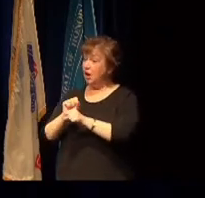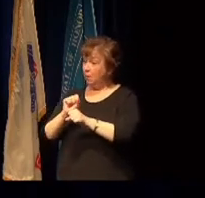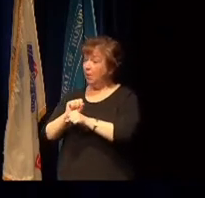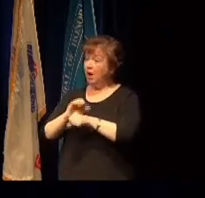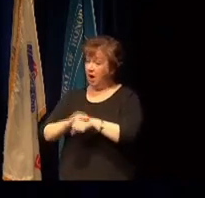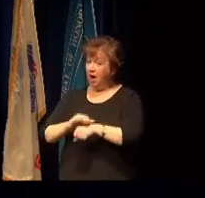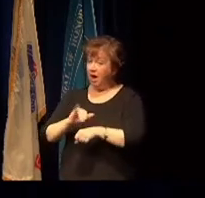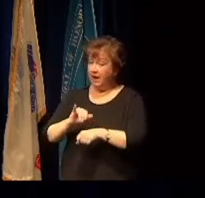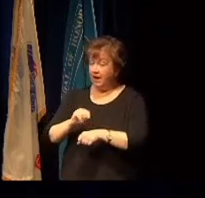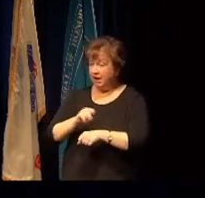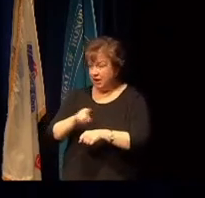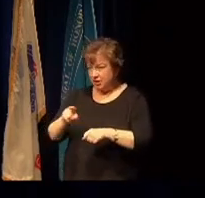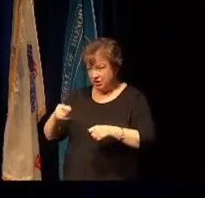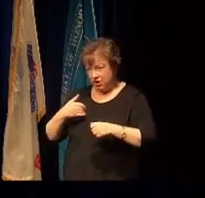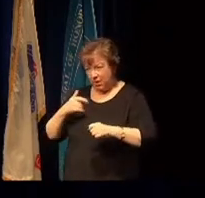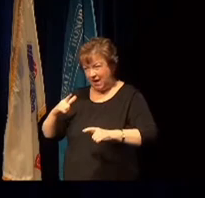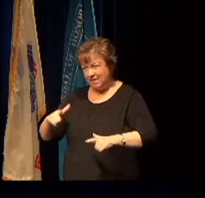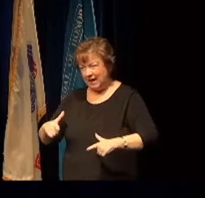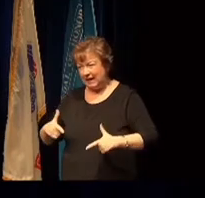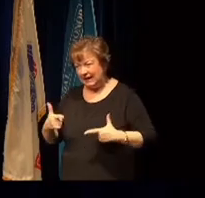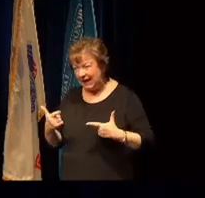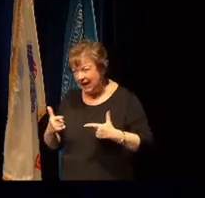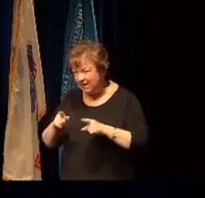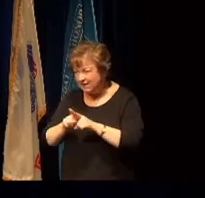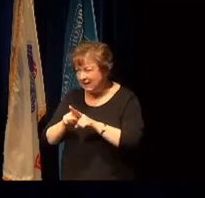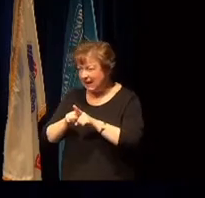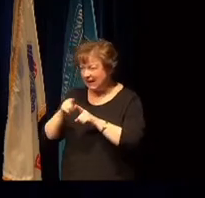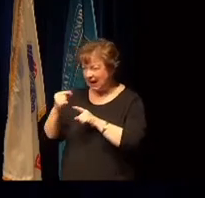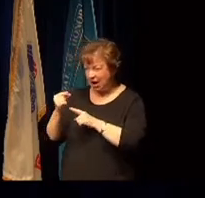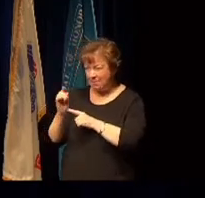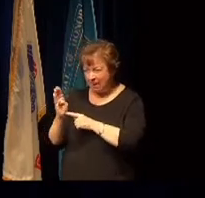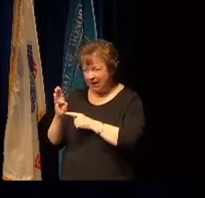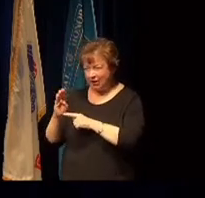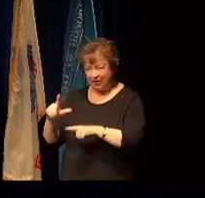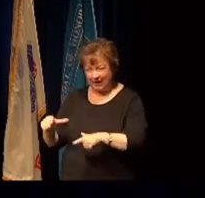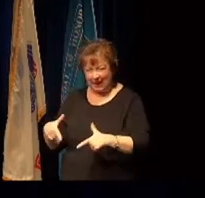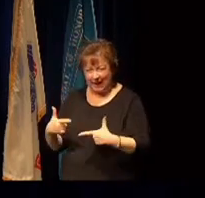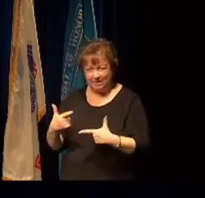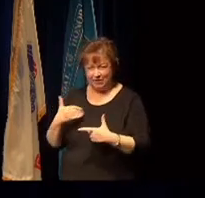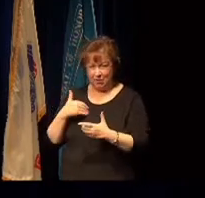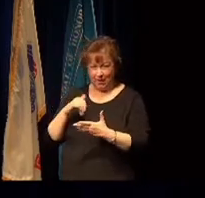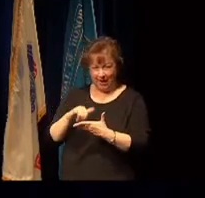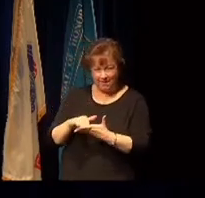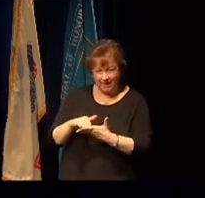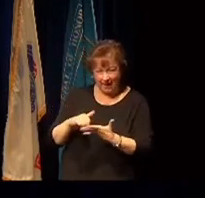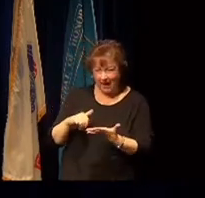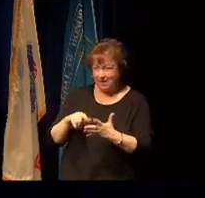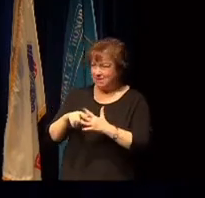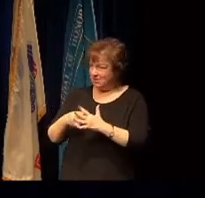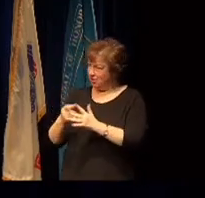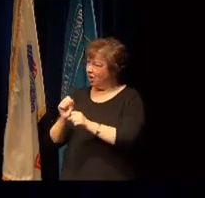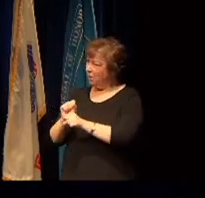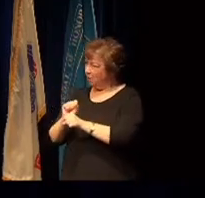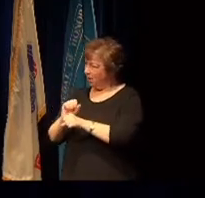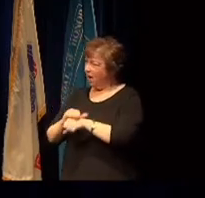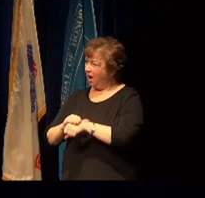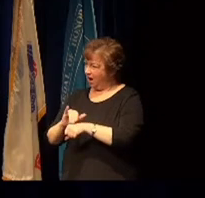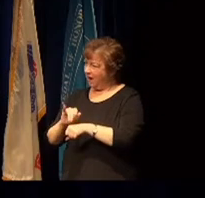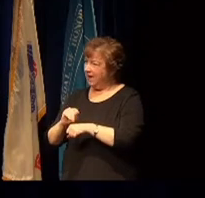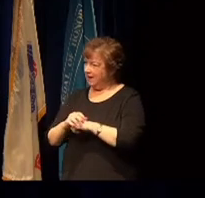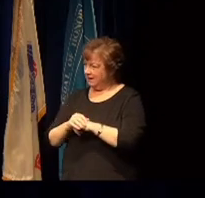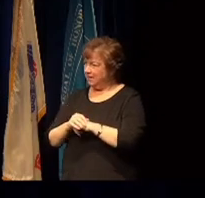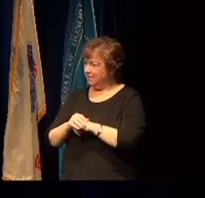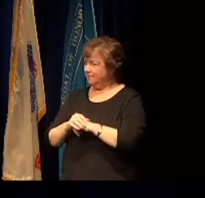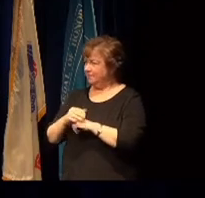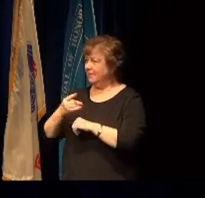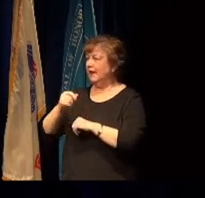life like a Gary Beikirch life? Do you have that? Get working on it. Now, I want to say this. This is